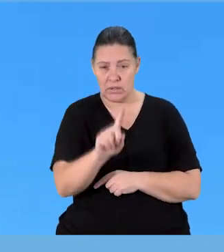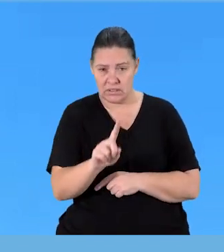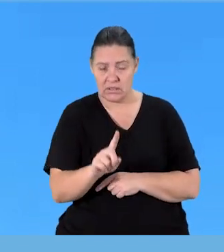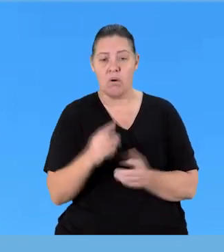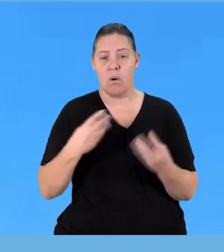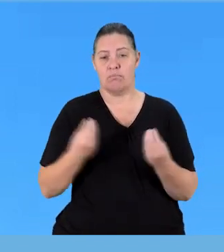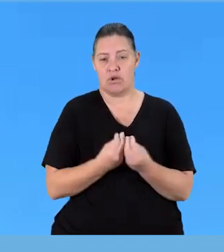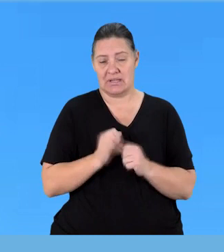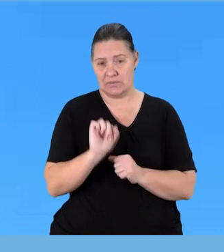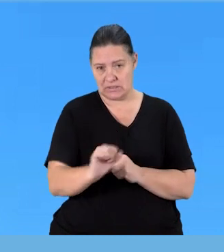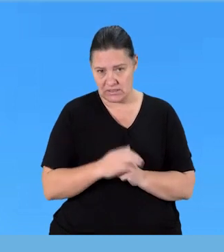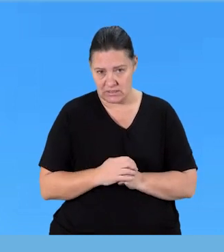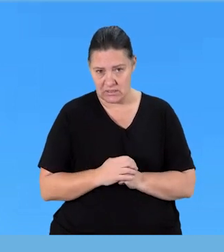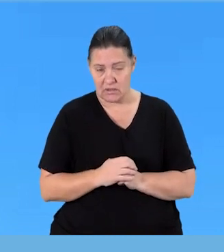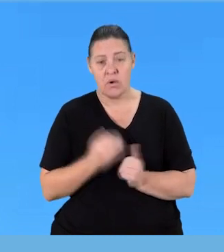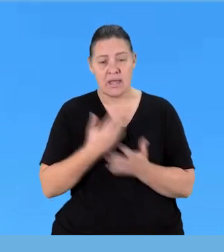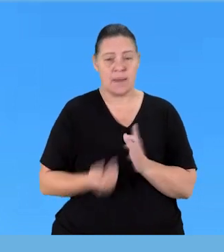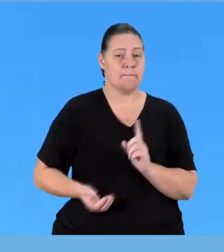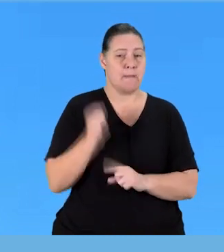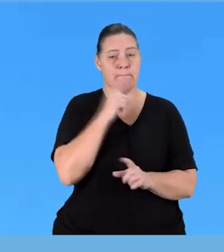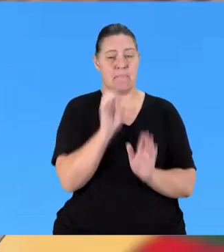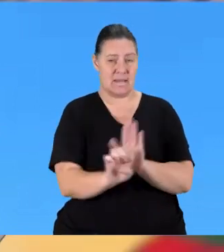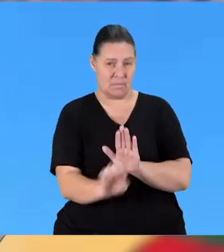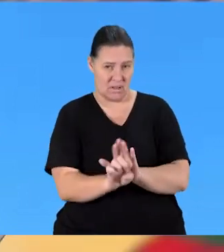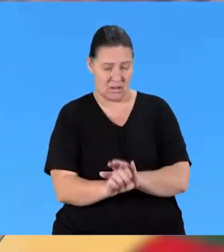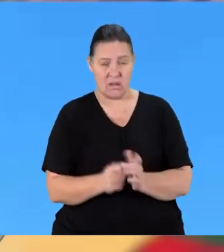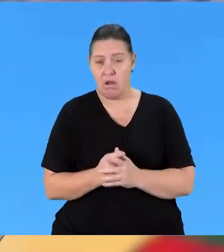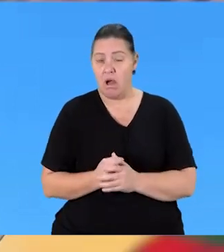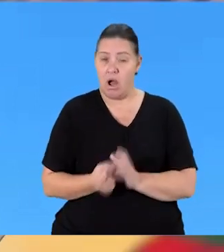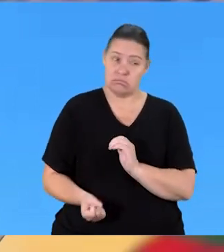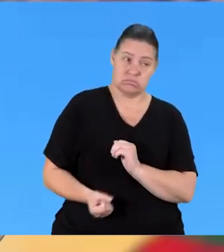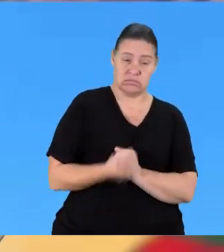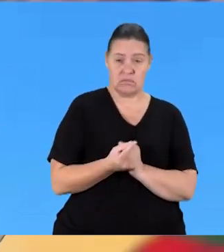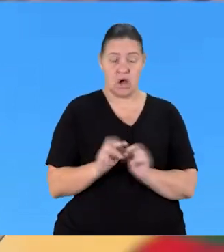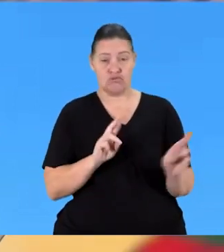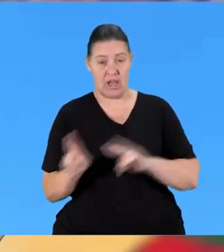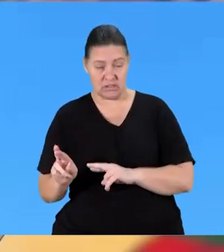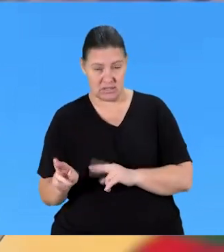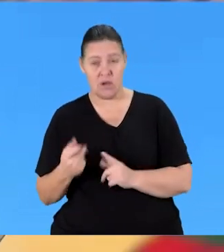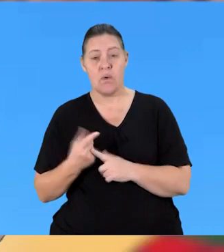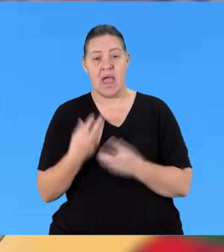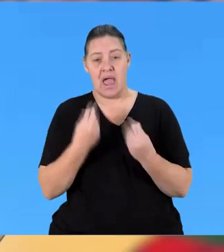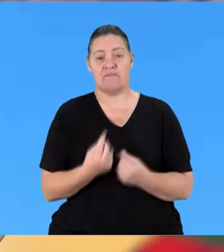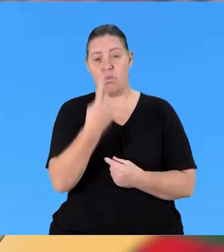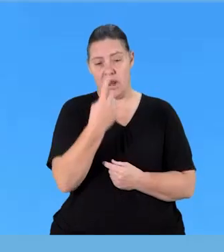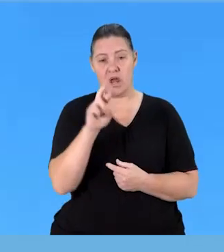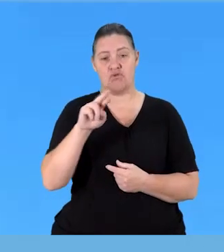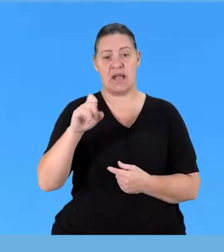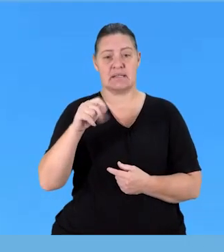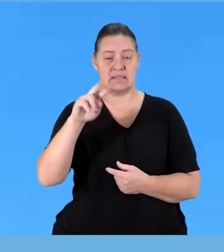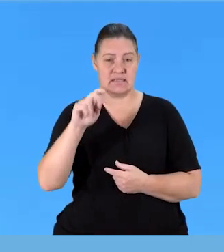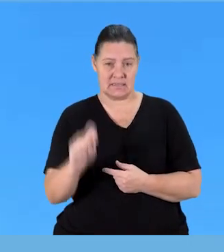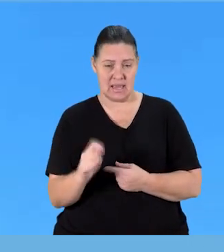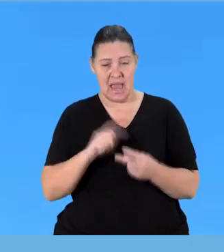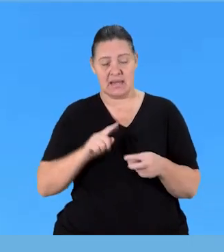are known as your products. We can take this as an example, that initially before the reaction, we had one